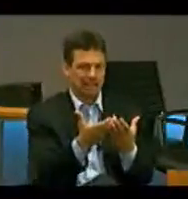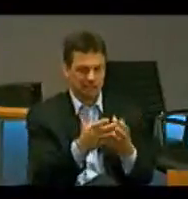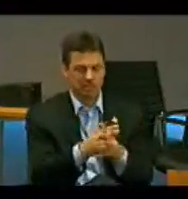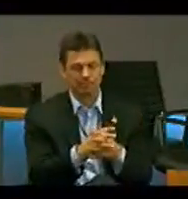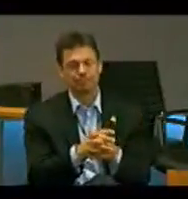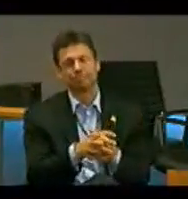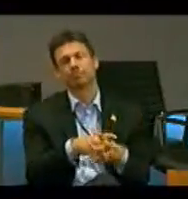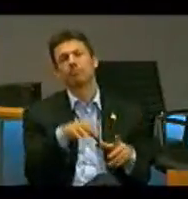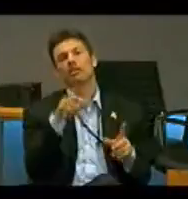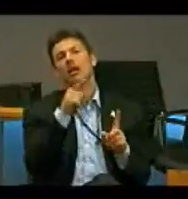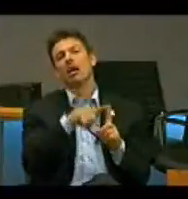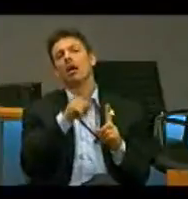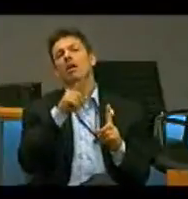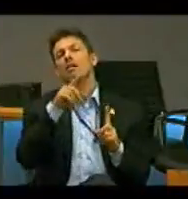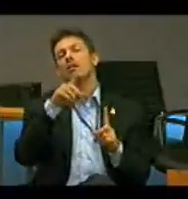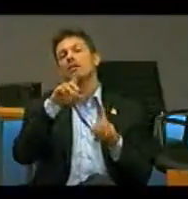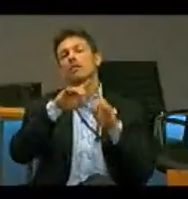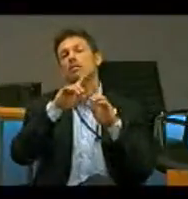from the CDC.